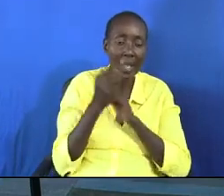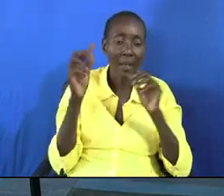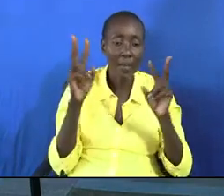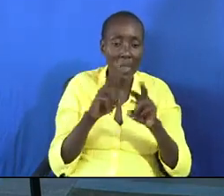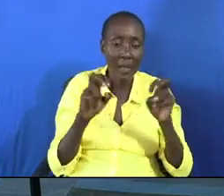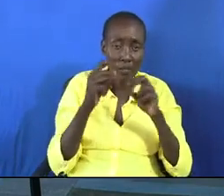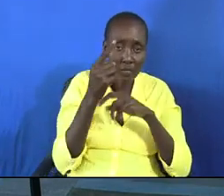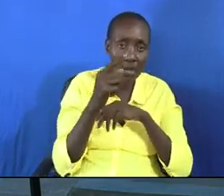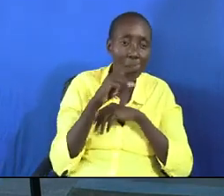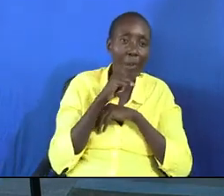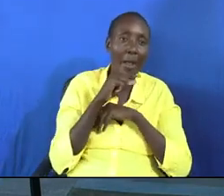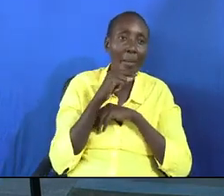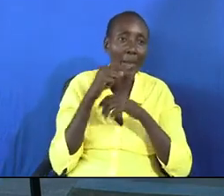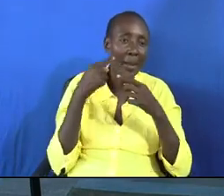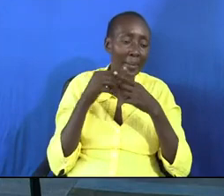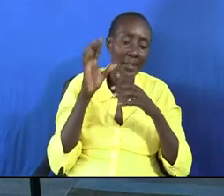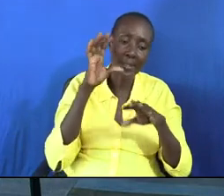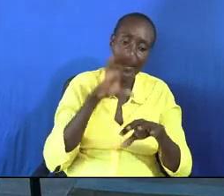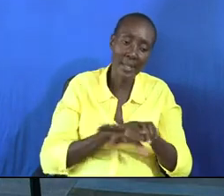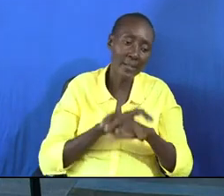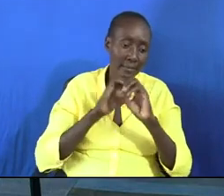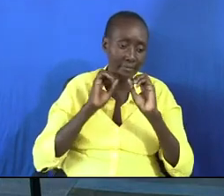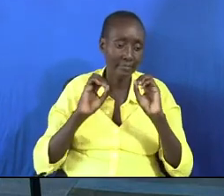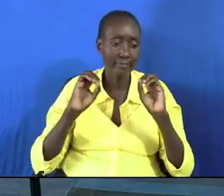man and I didn't find him,